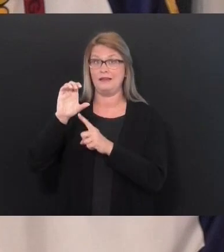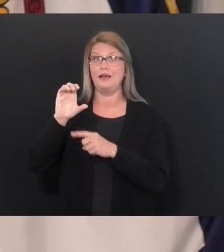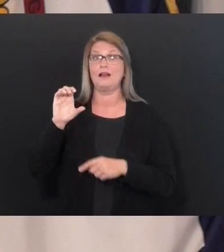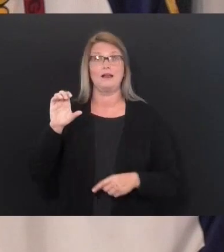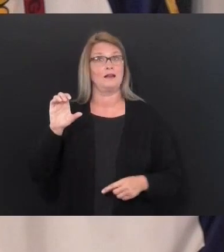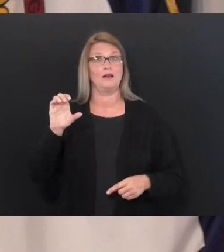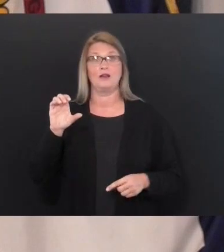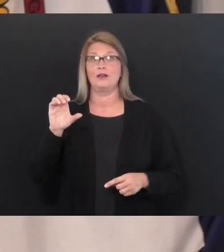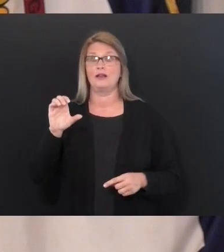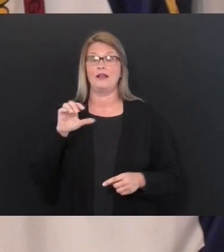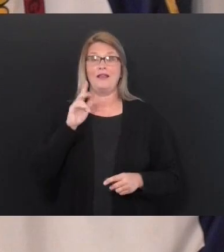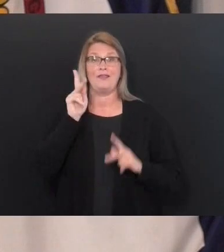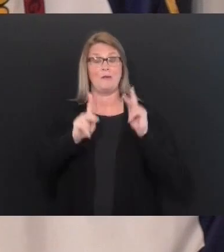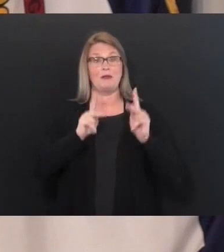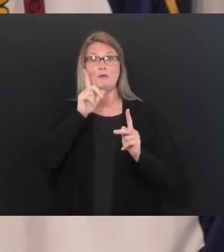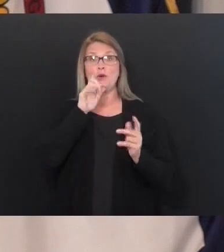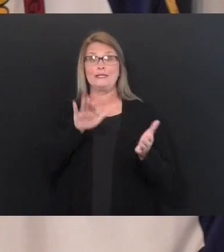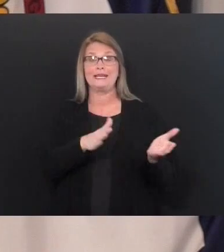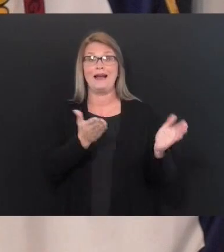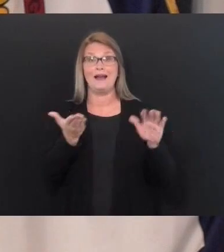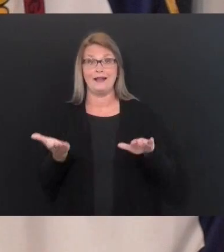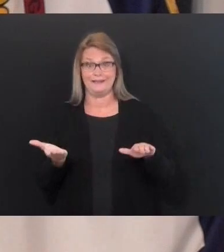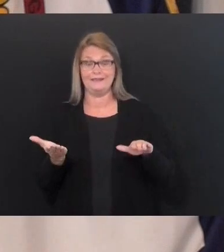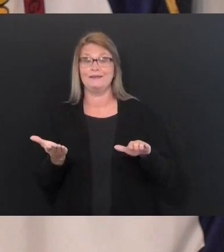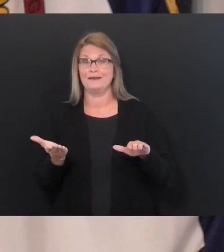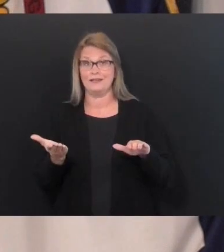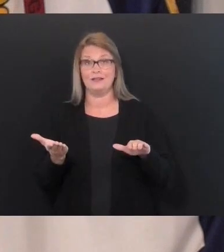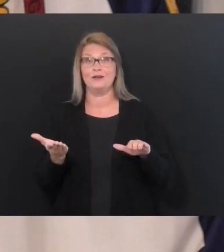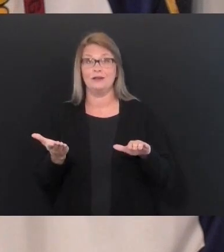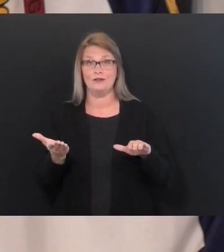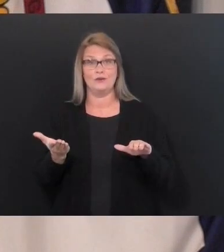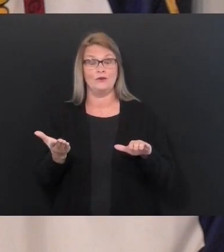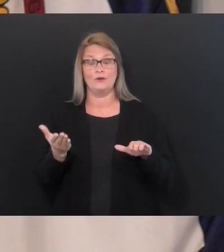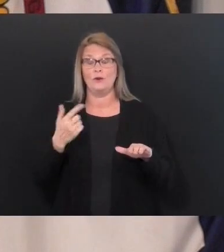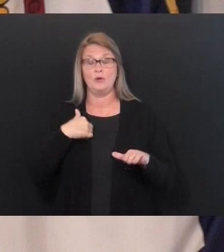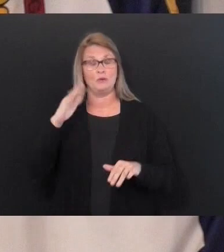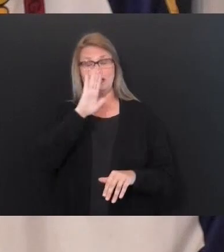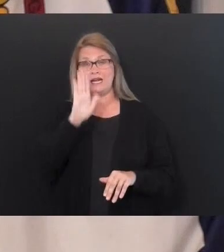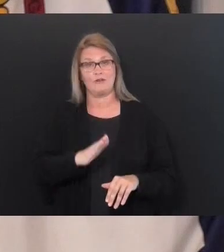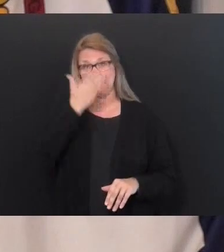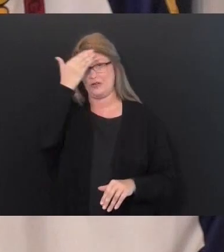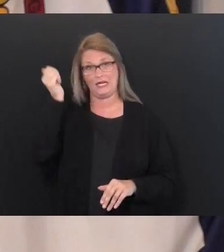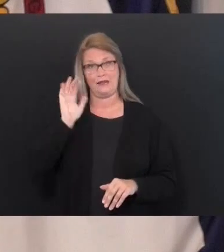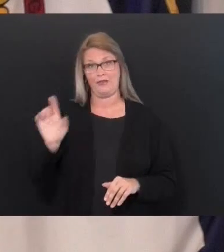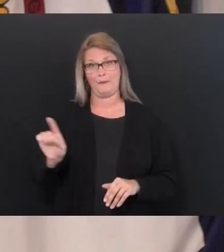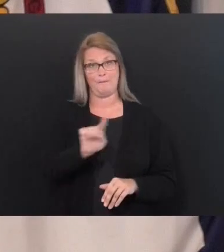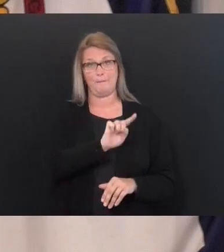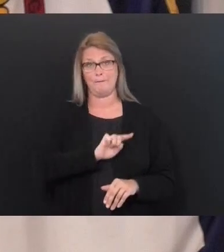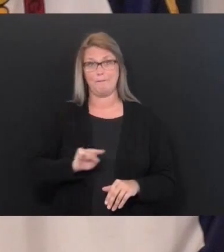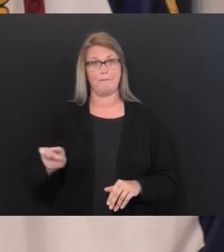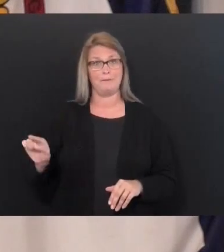these brave souls that we lost, will surely not be forgotten.